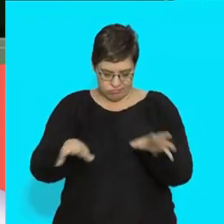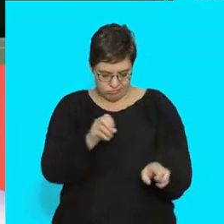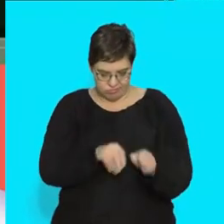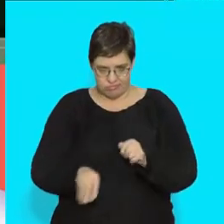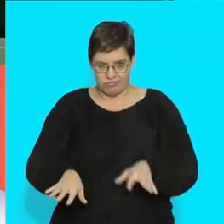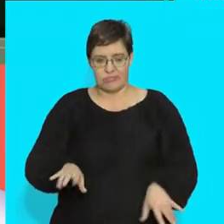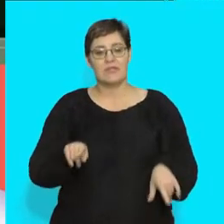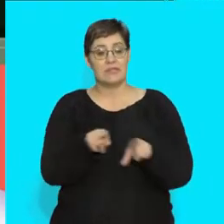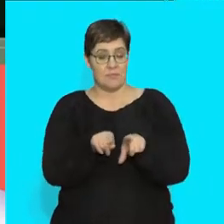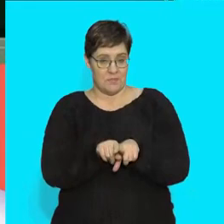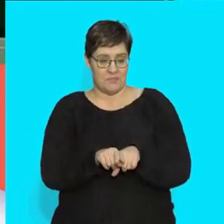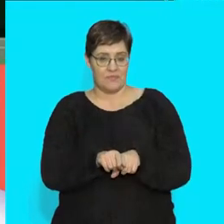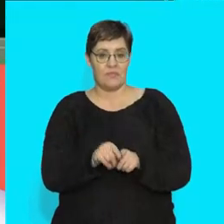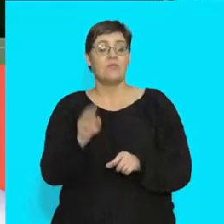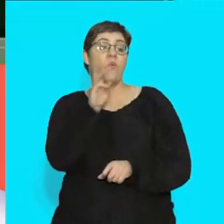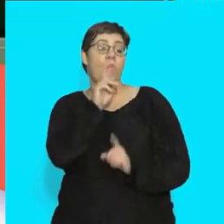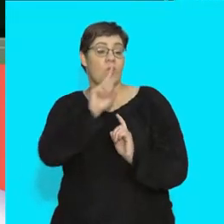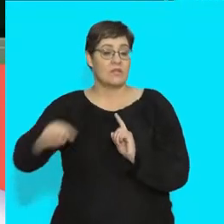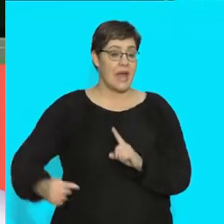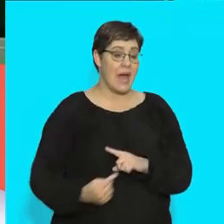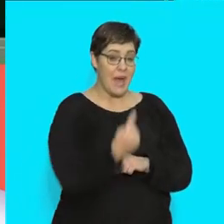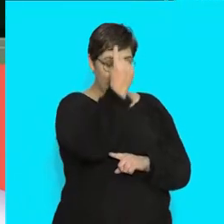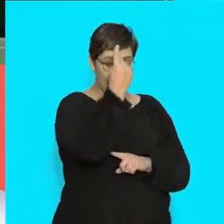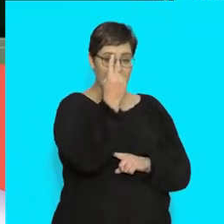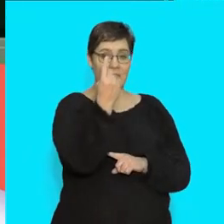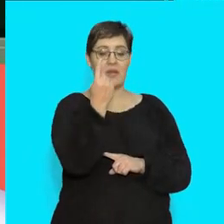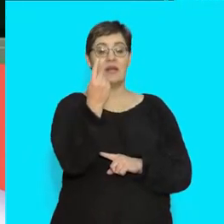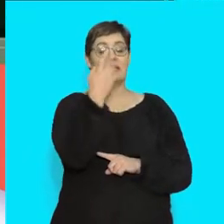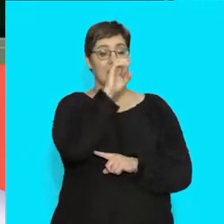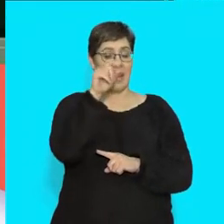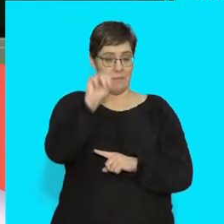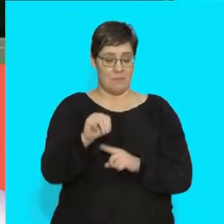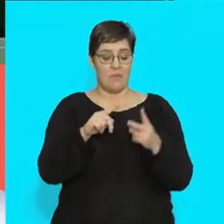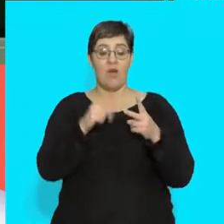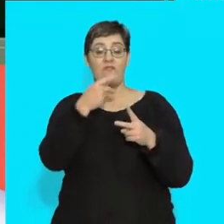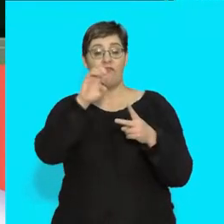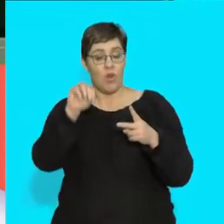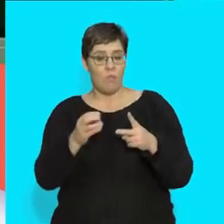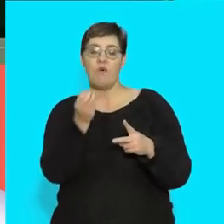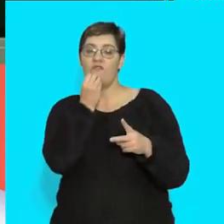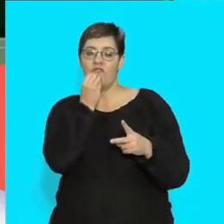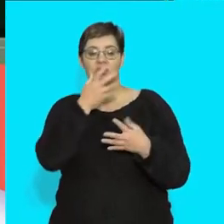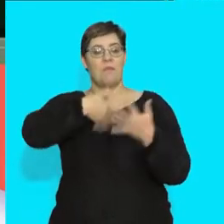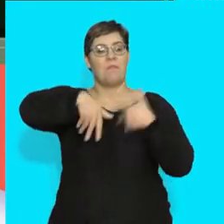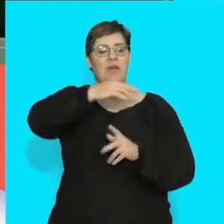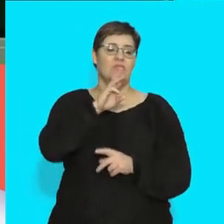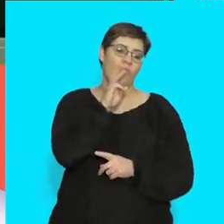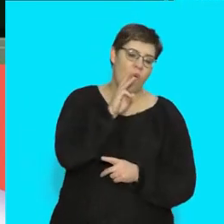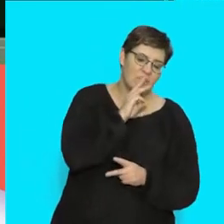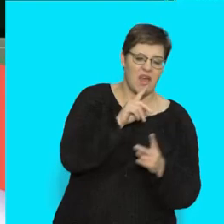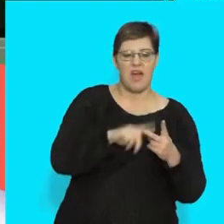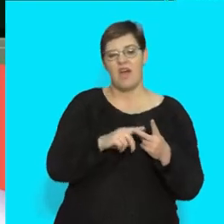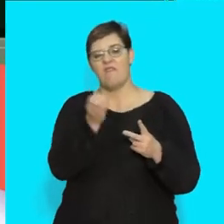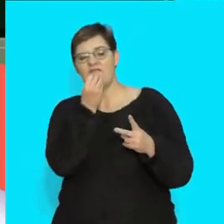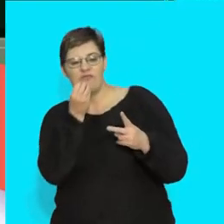that's how water's going to go up. Xylem only takes water. Phloem, there's a mixture of water and there's a